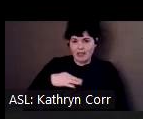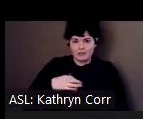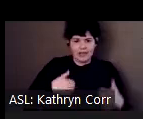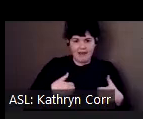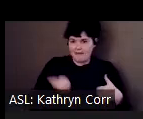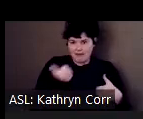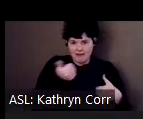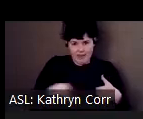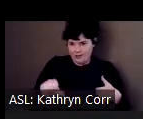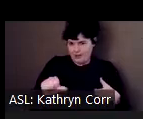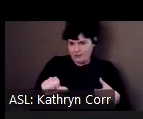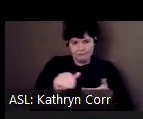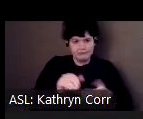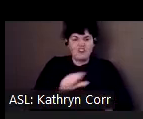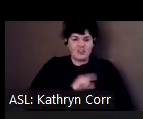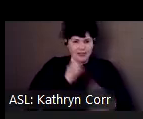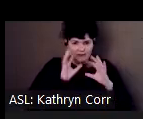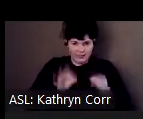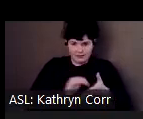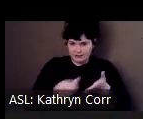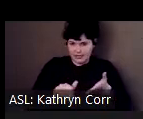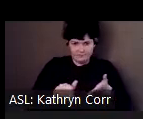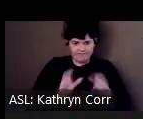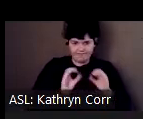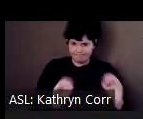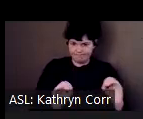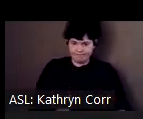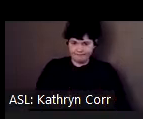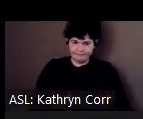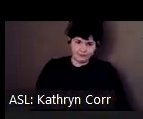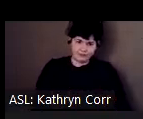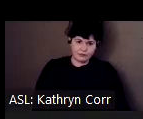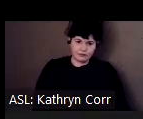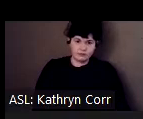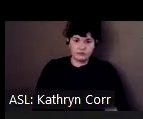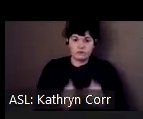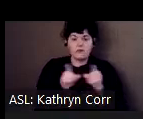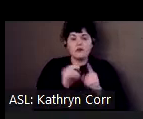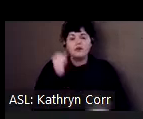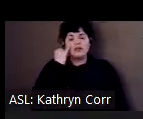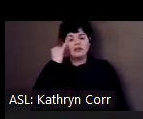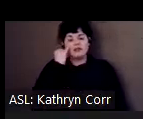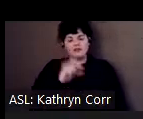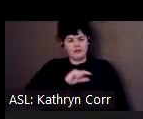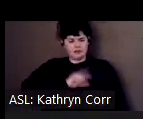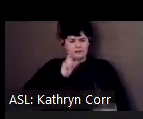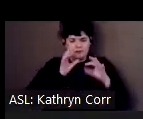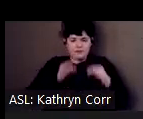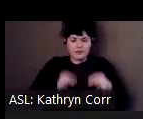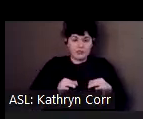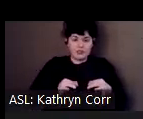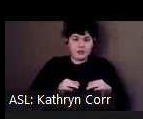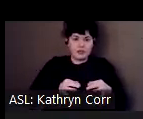OWI convictions set aside at any time. Also, if the conviction resulted in serious